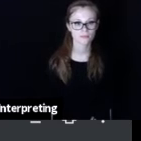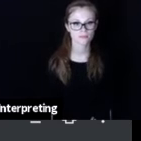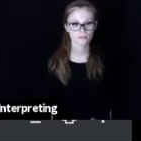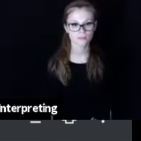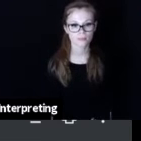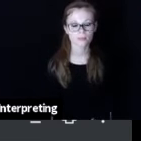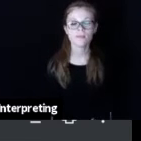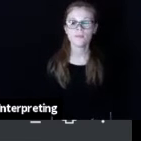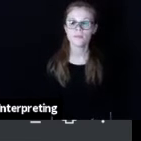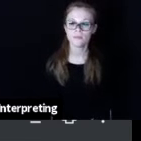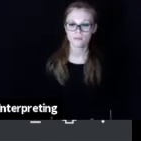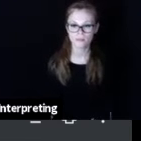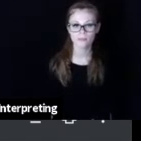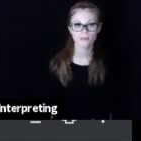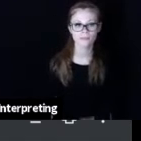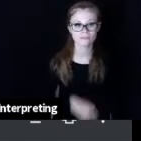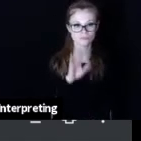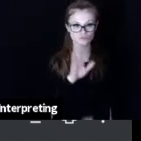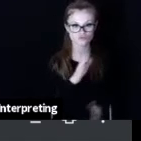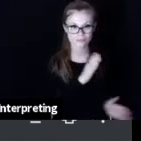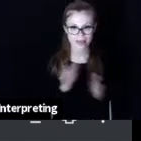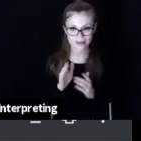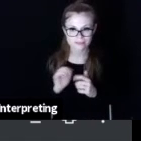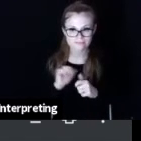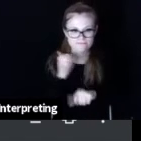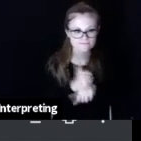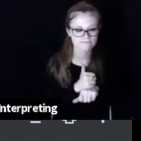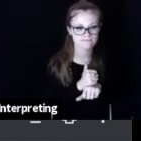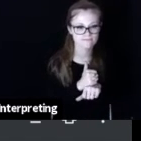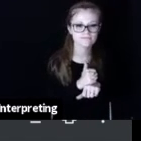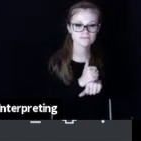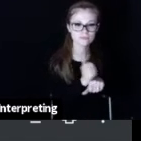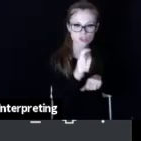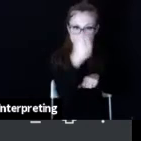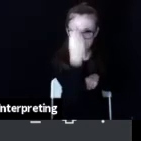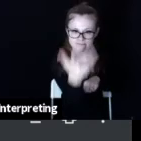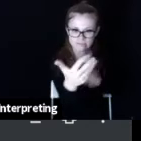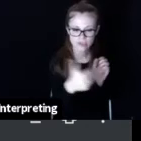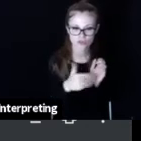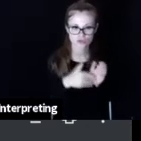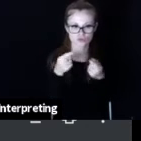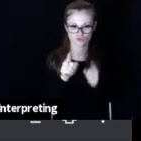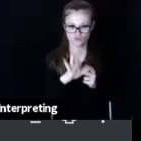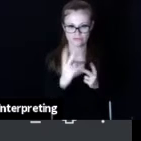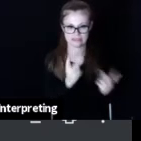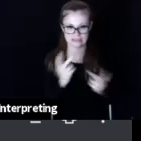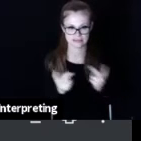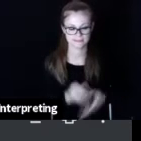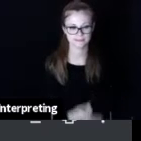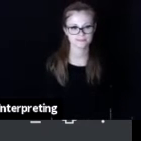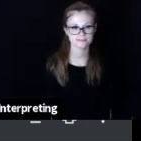So then setting your plan into action, so sharing your information with the doctor during the visit.